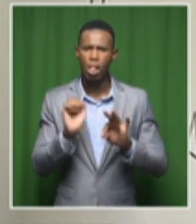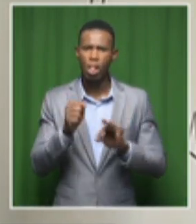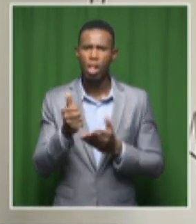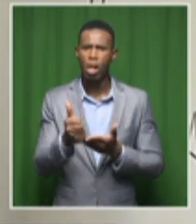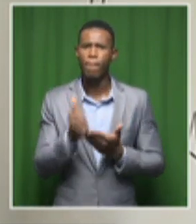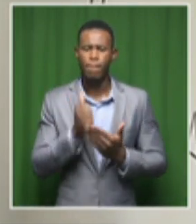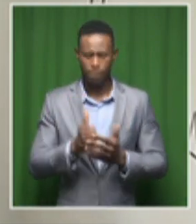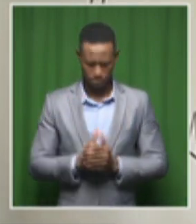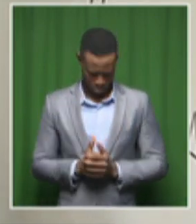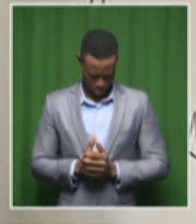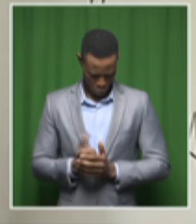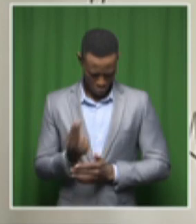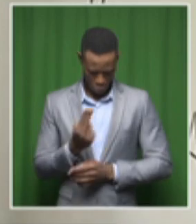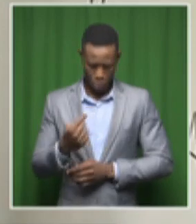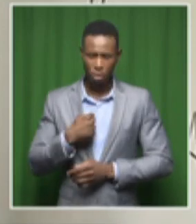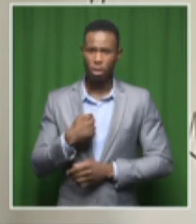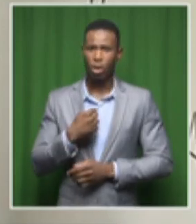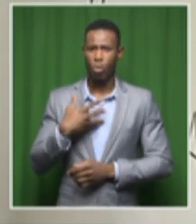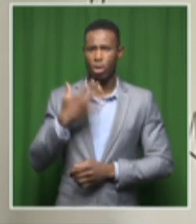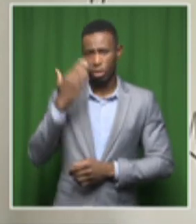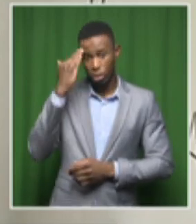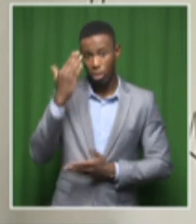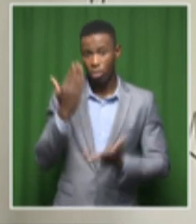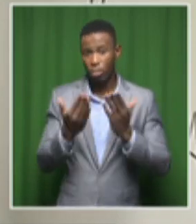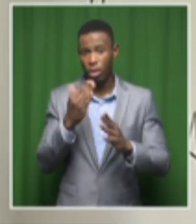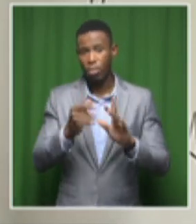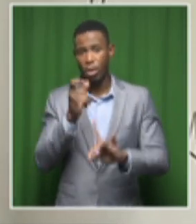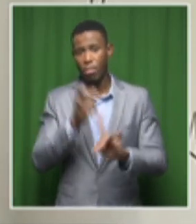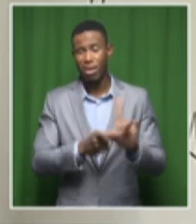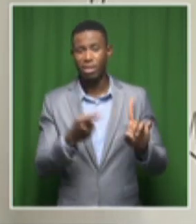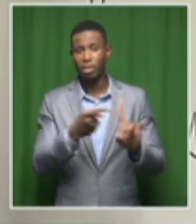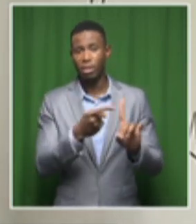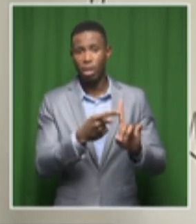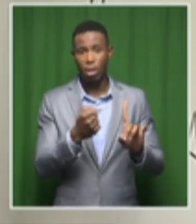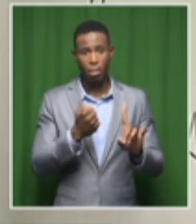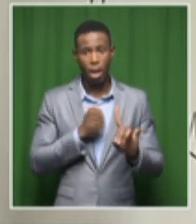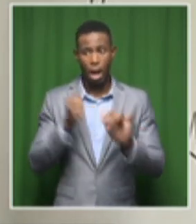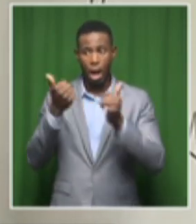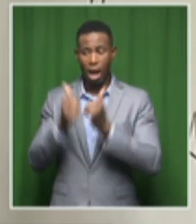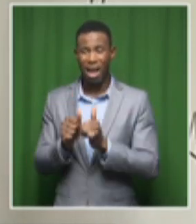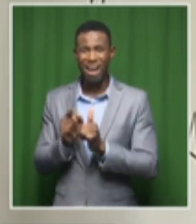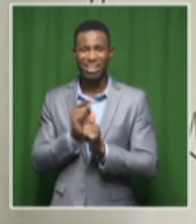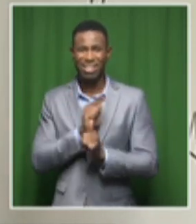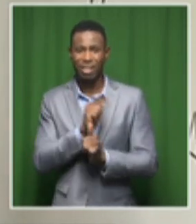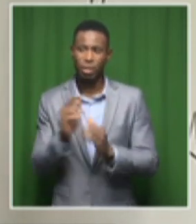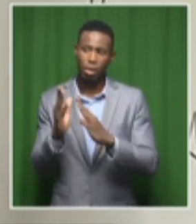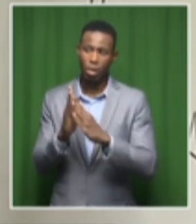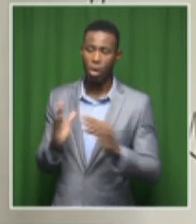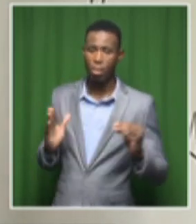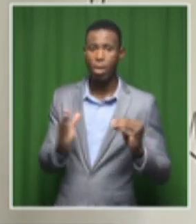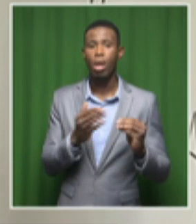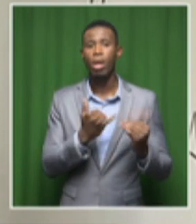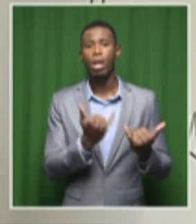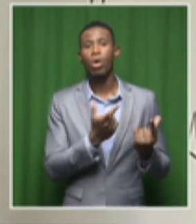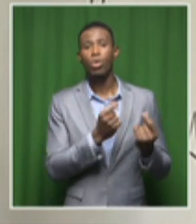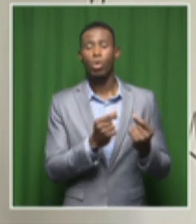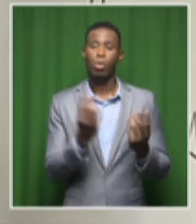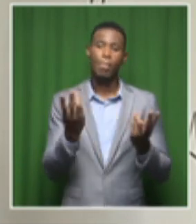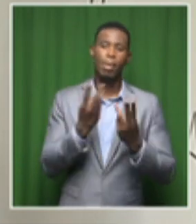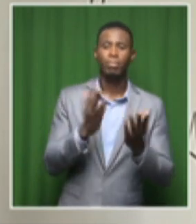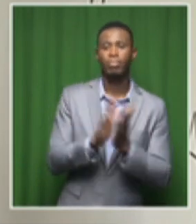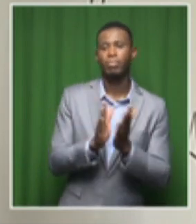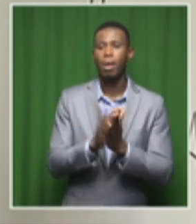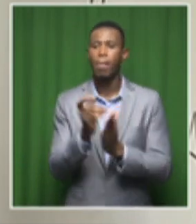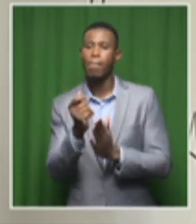know when someone impersonates my account and asks people for money, if it's not the verified account, then they should know that